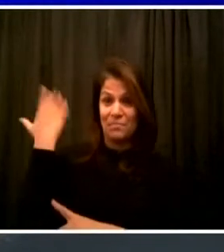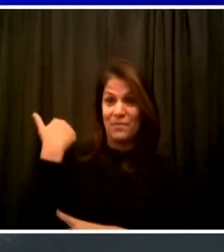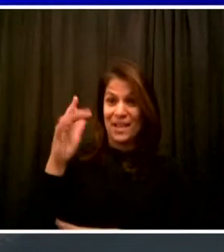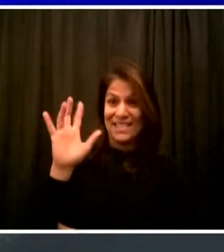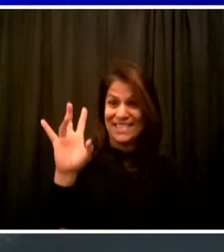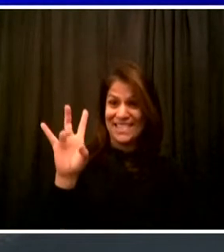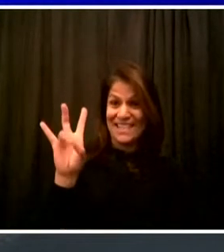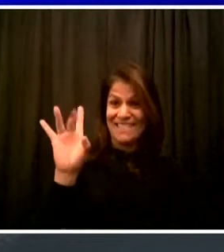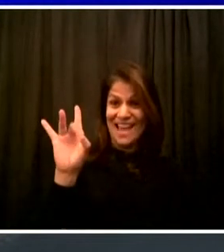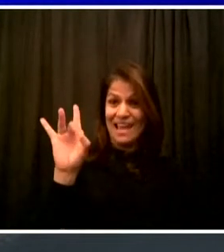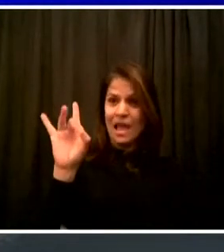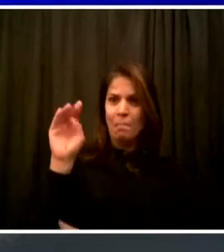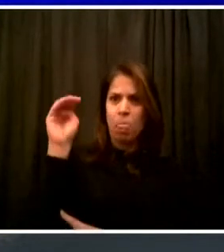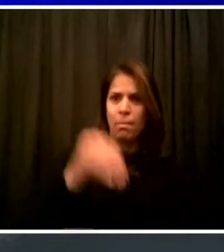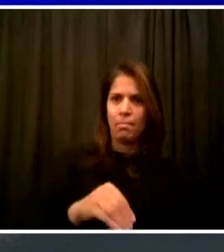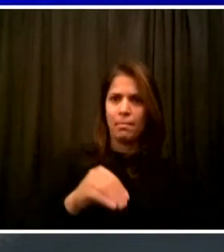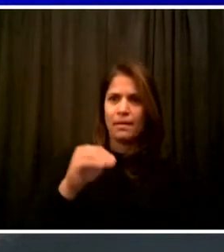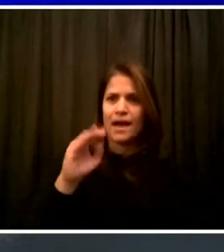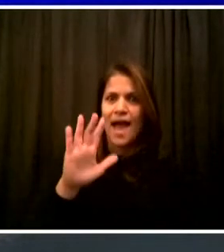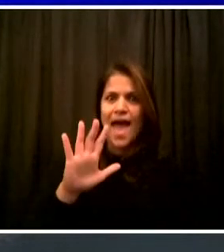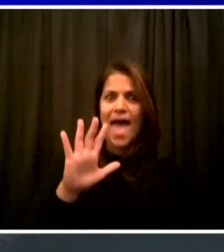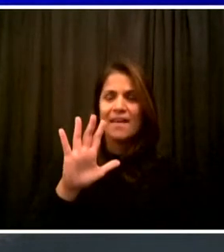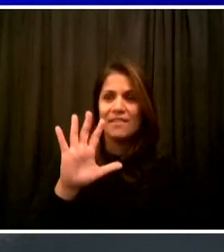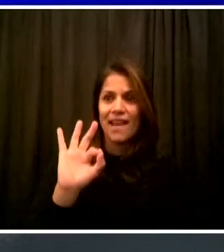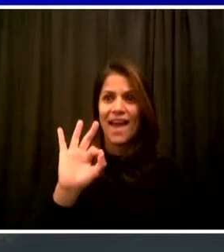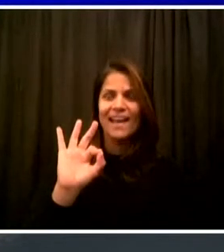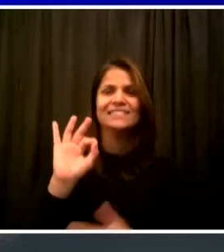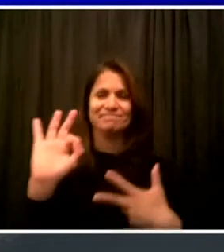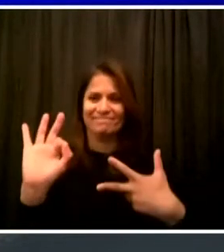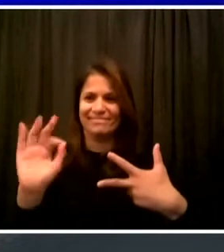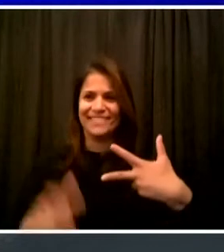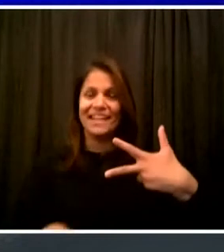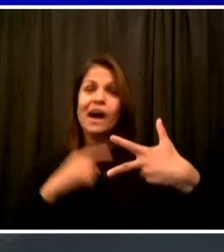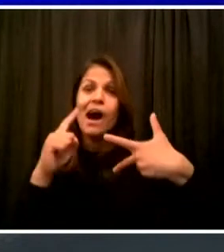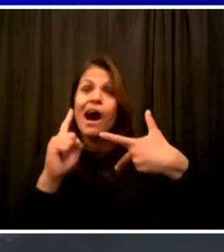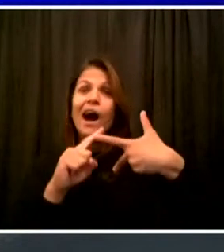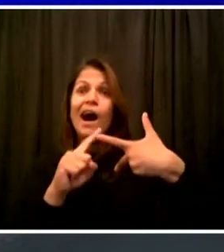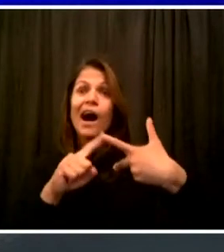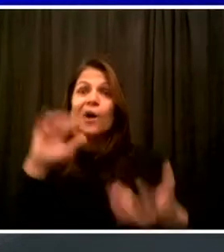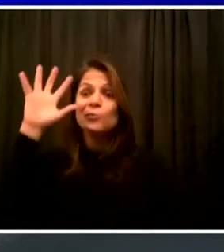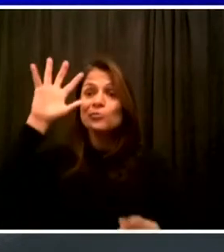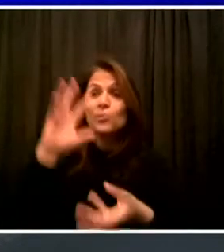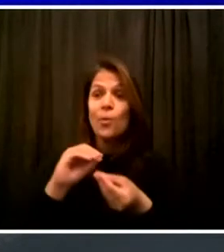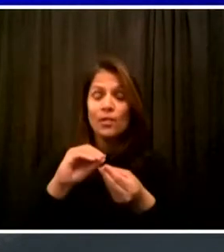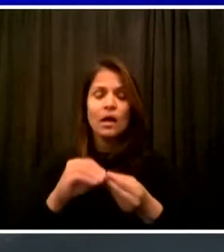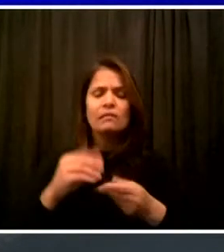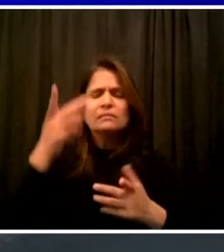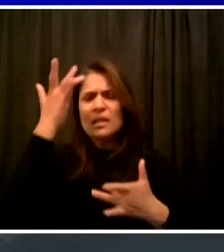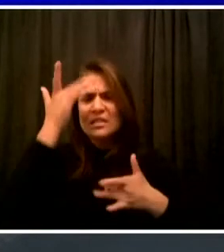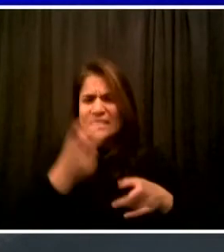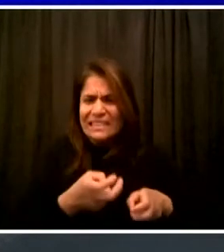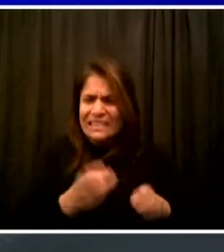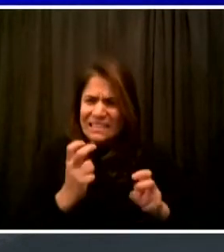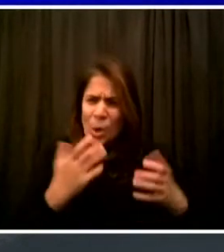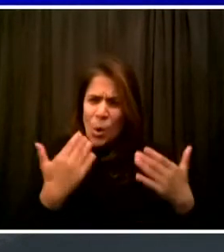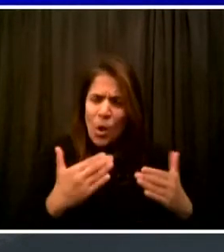people in ICUs across health and hospitals for suspected COVID-19 down, markedly down,